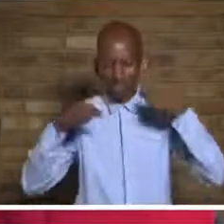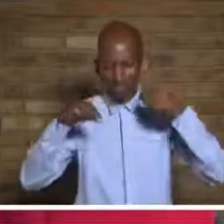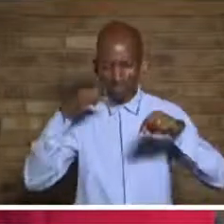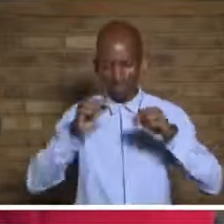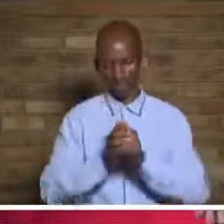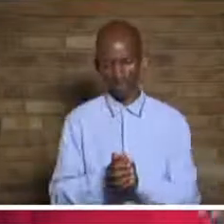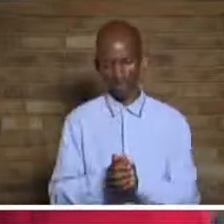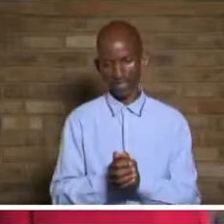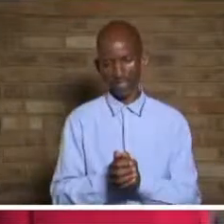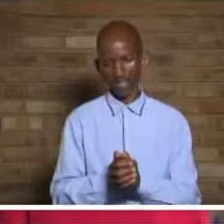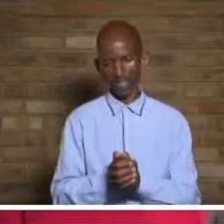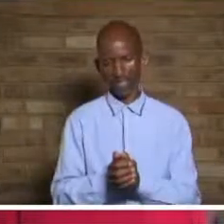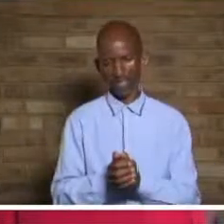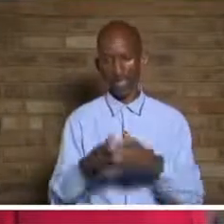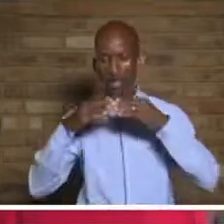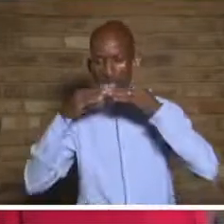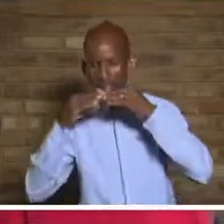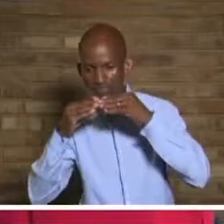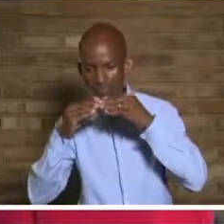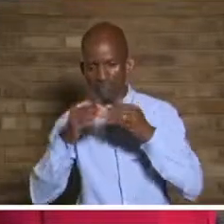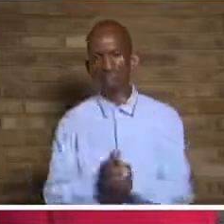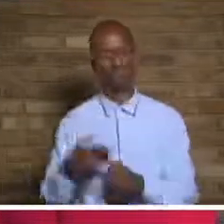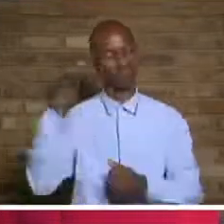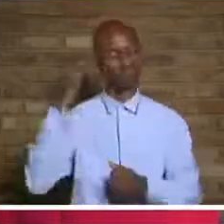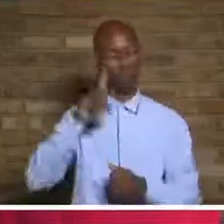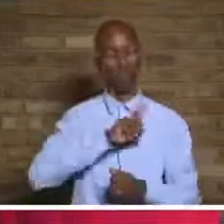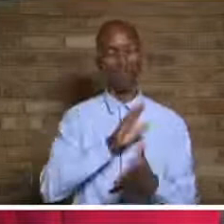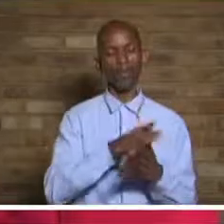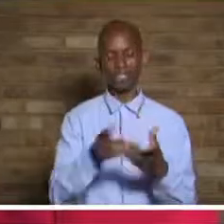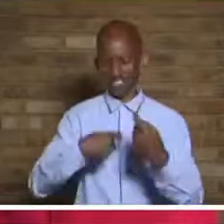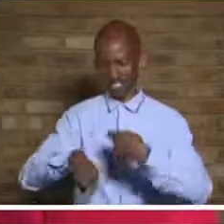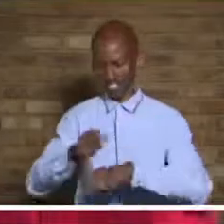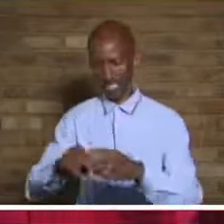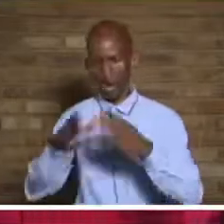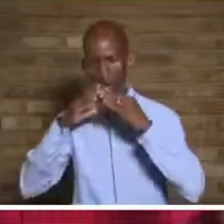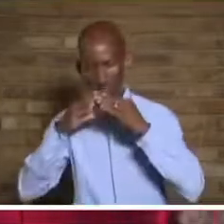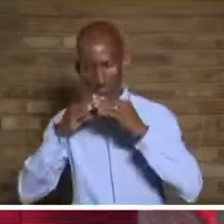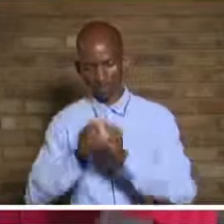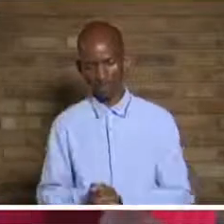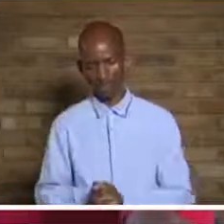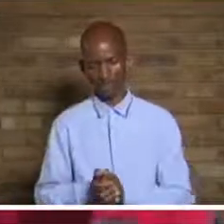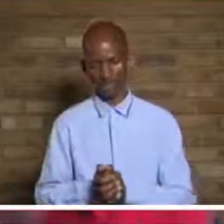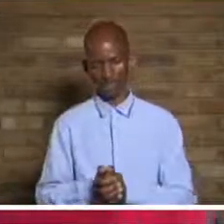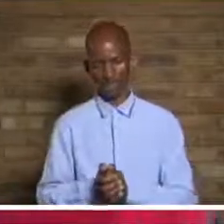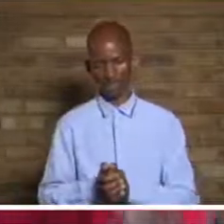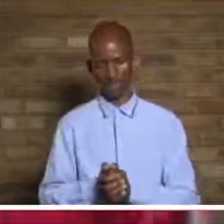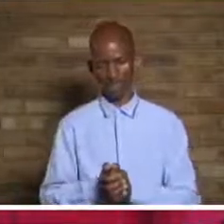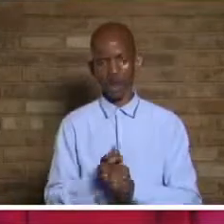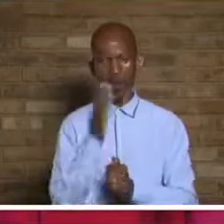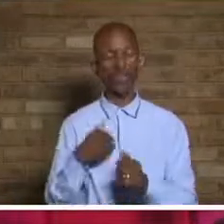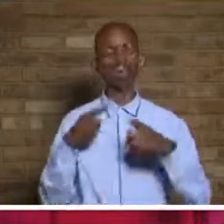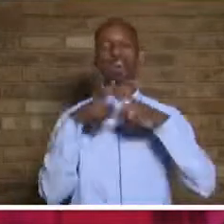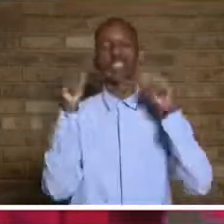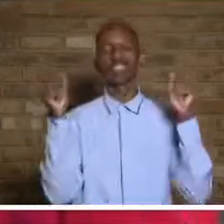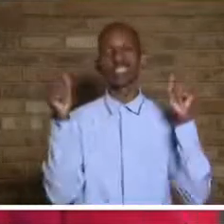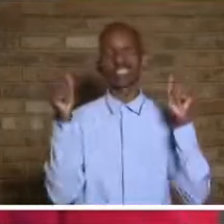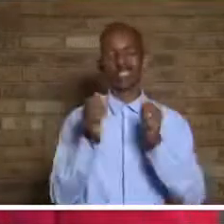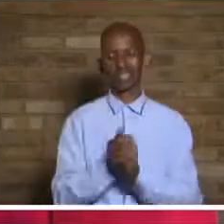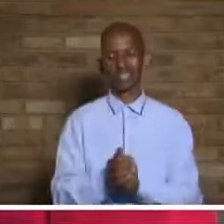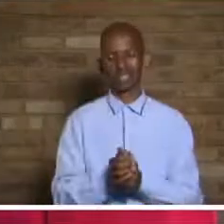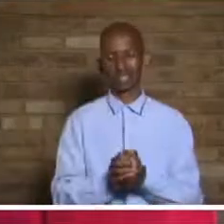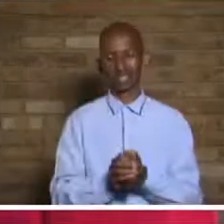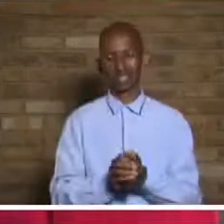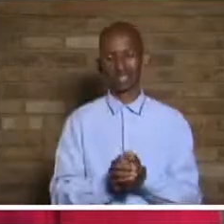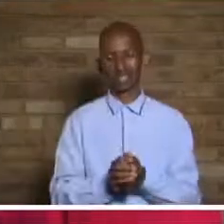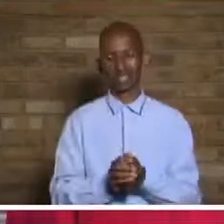Le dikota, ba mo And- thuntšhetša kota, and Kotas or Gatsby. he di fedile. When they were